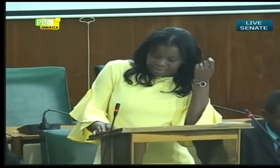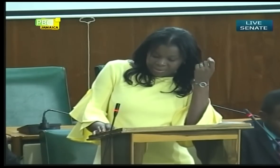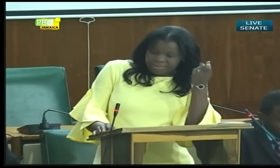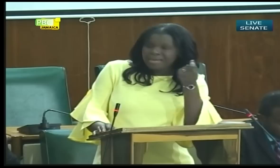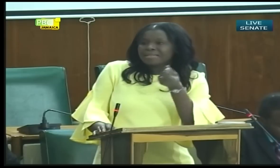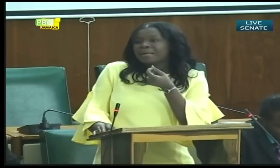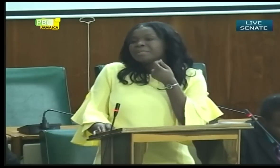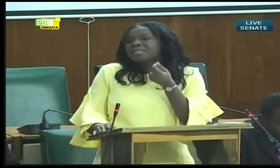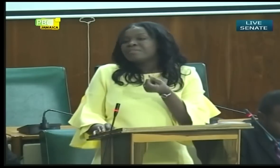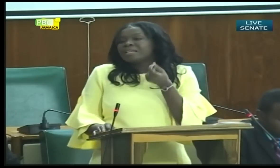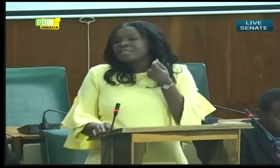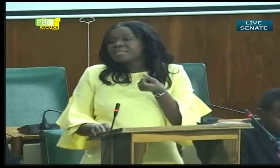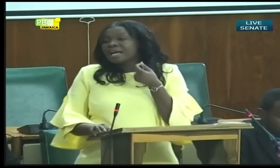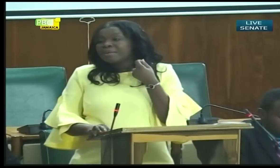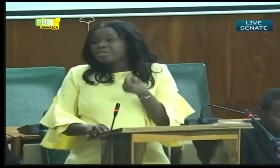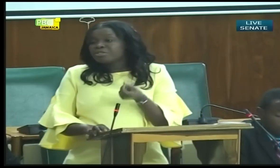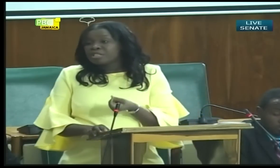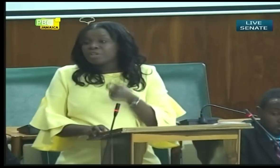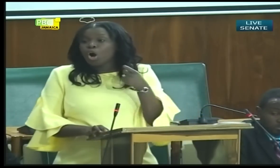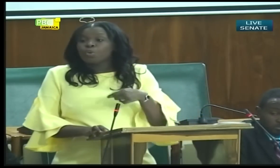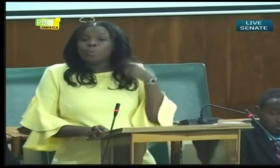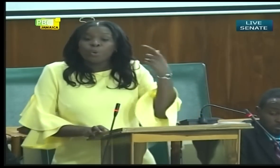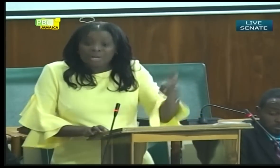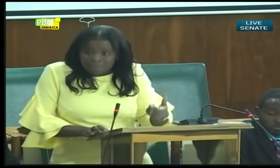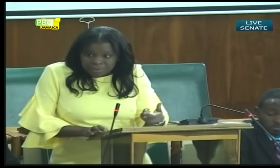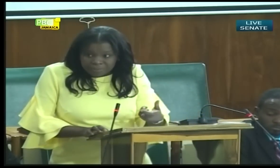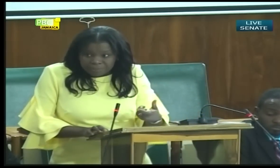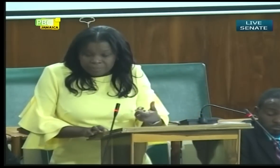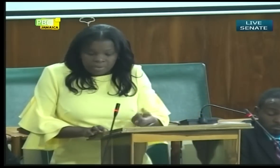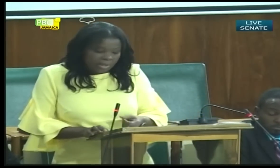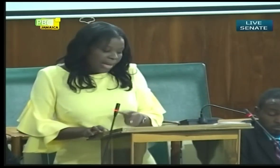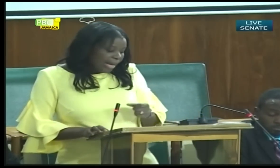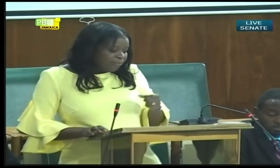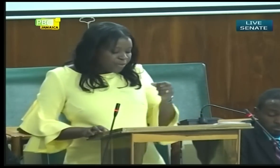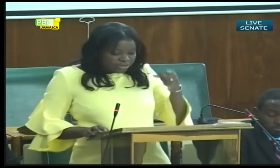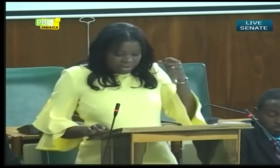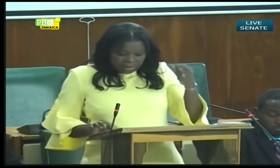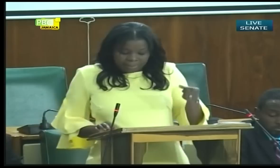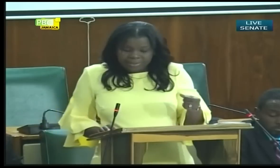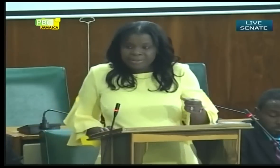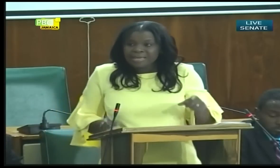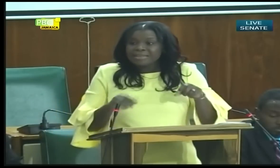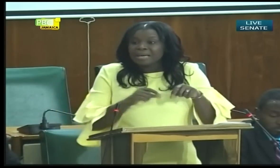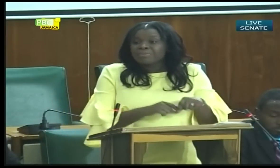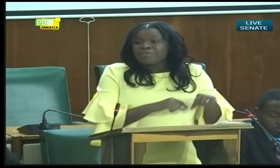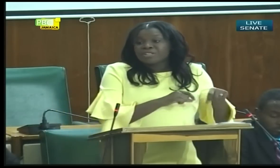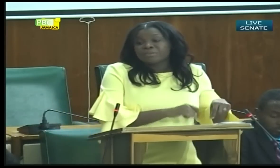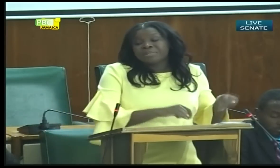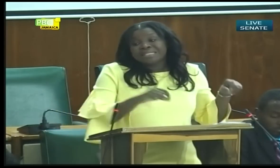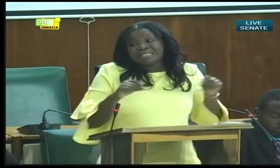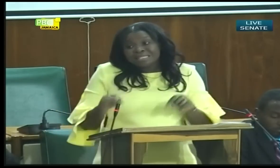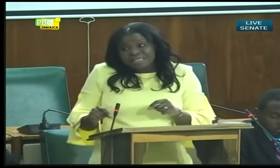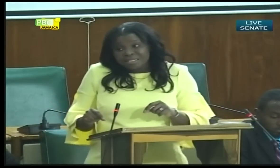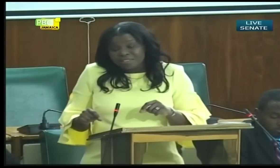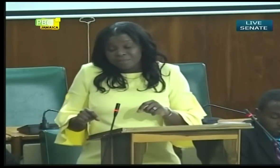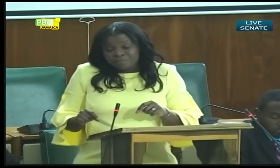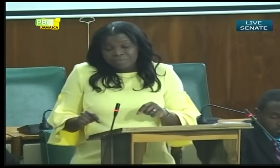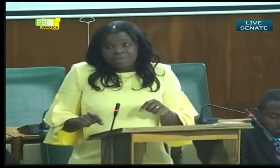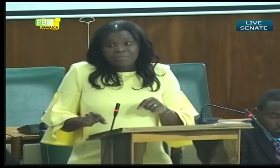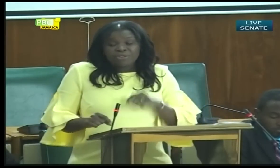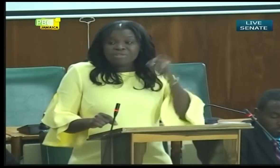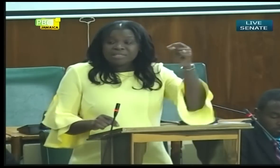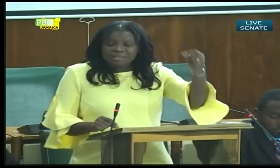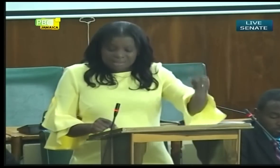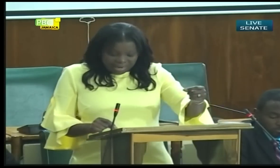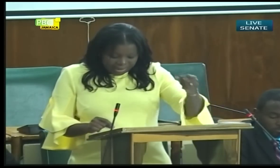saying that I believe that this is administratively unworkable. I'm further recommending that that provision be deleted